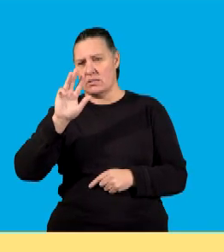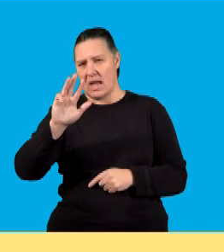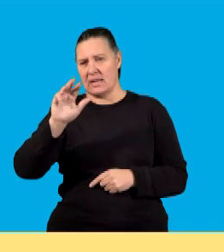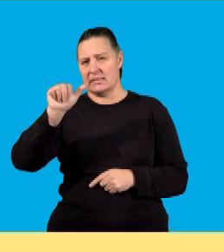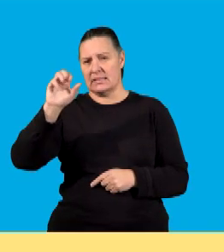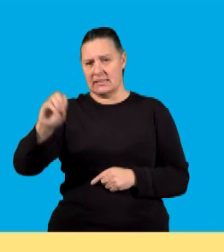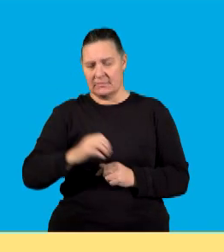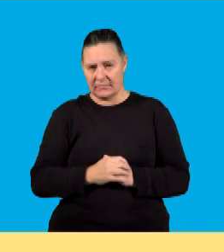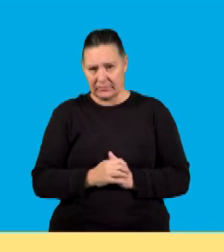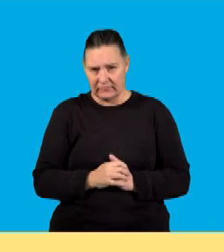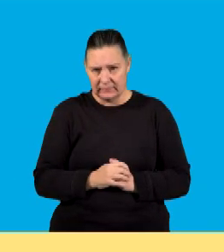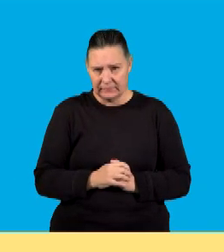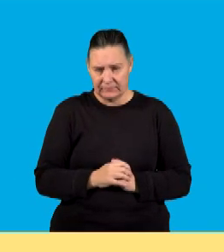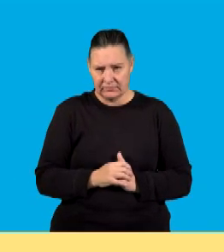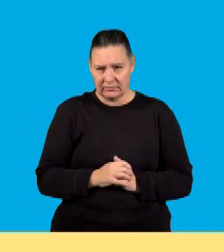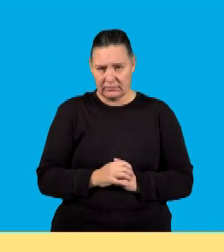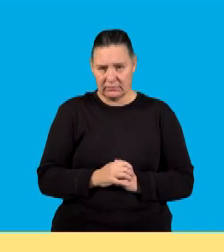182,660.